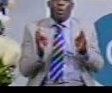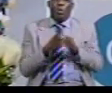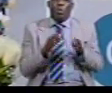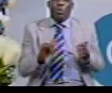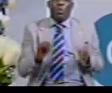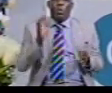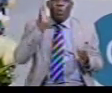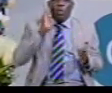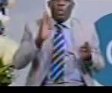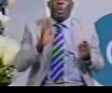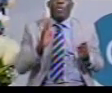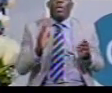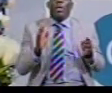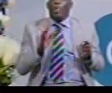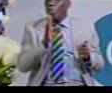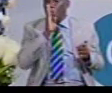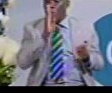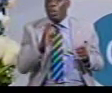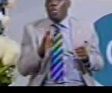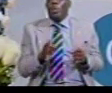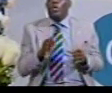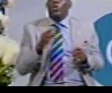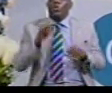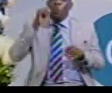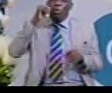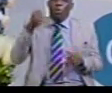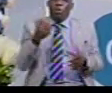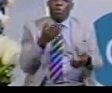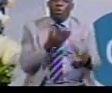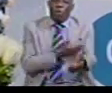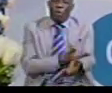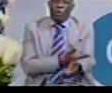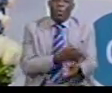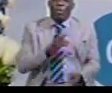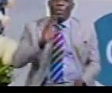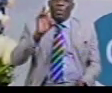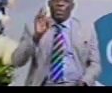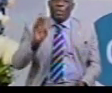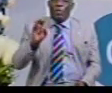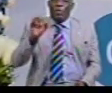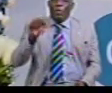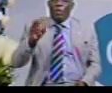a.m. Et cette conférence commence demain 7 heures.